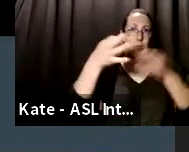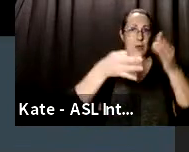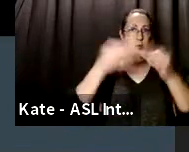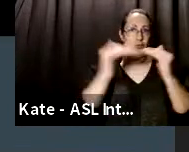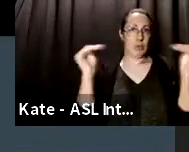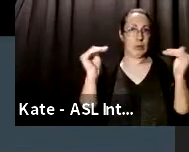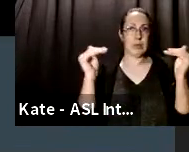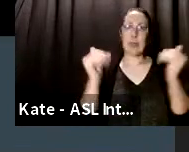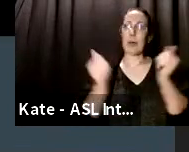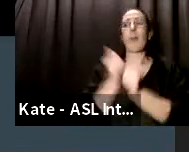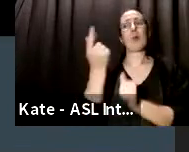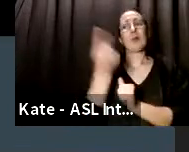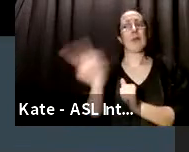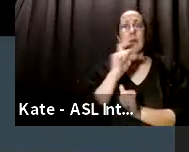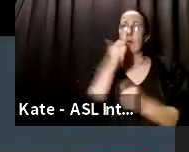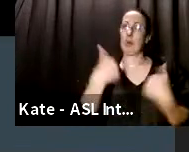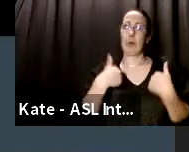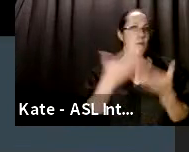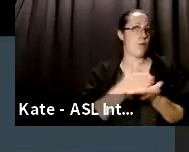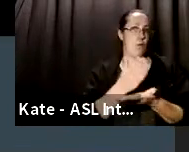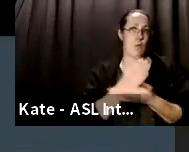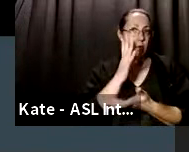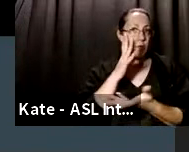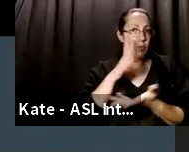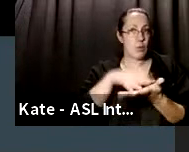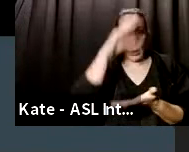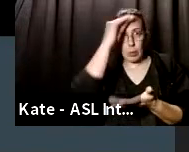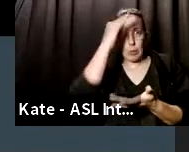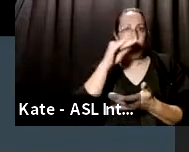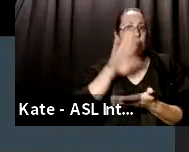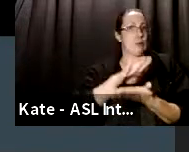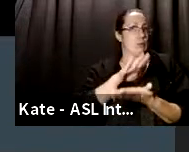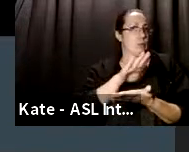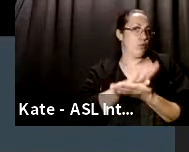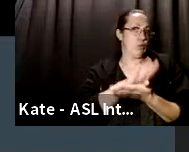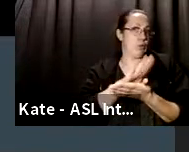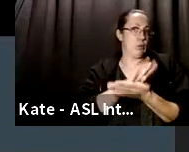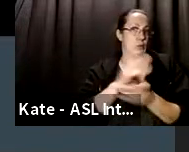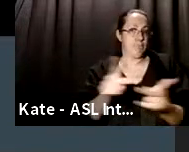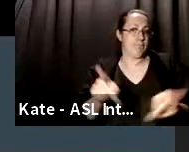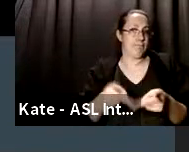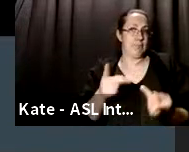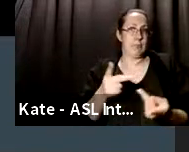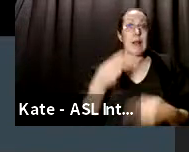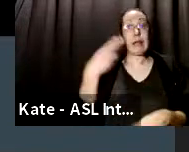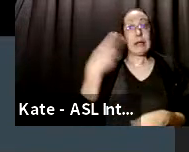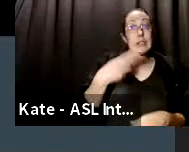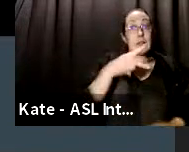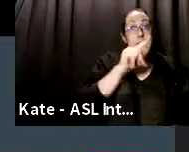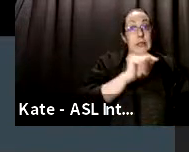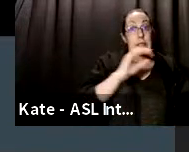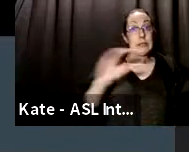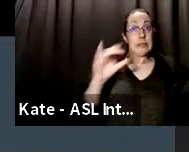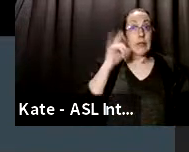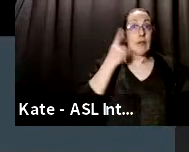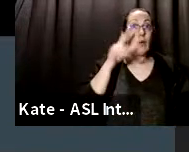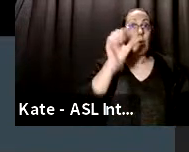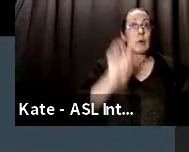don't have the opportunity to learn about that in their school setting. Obviously the history of TCC in Southwest